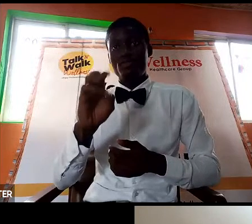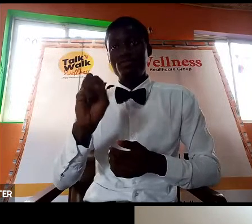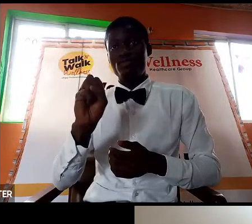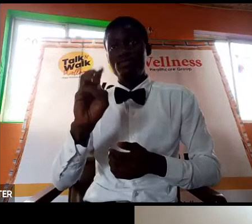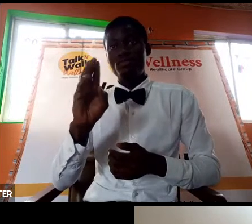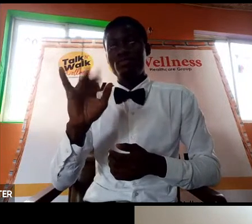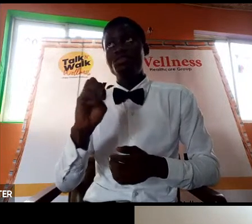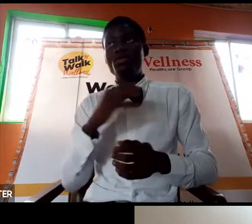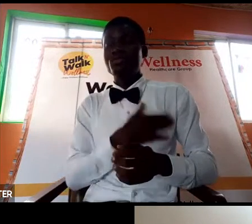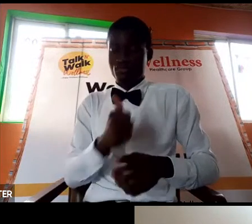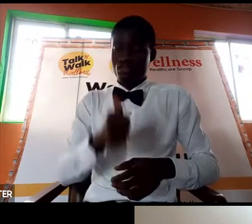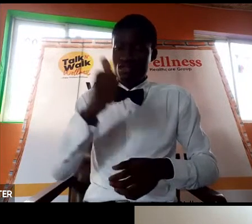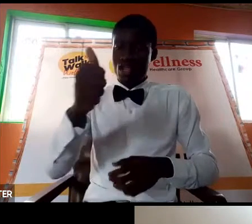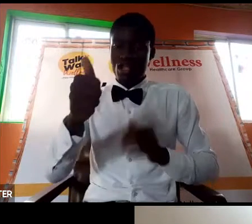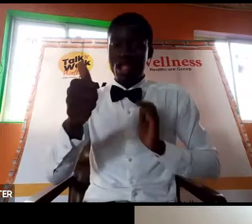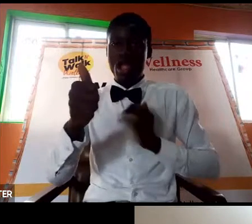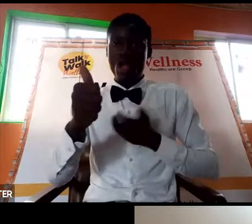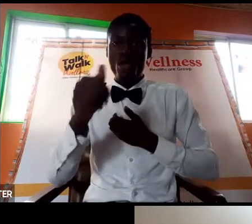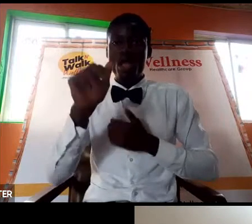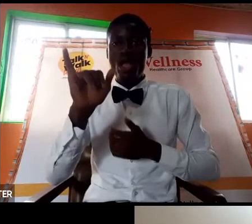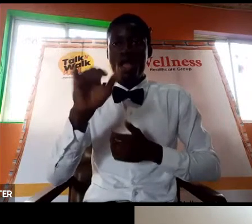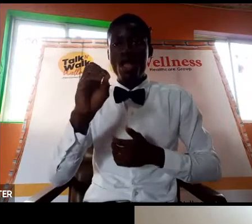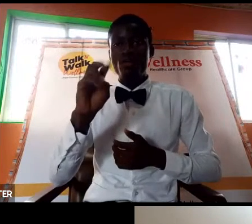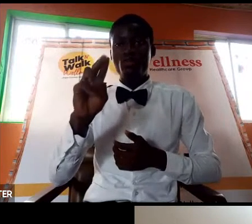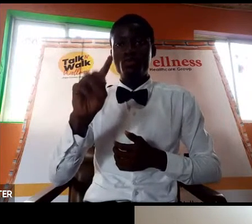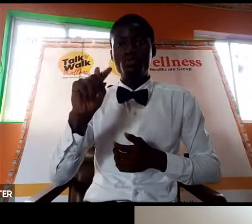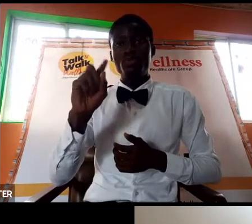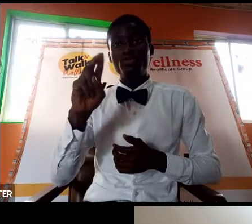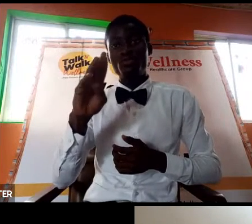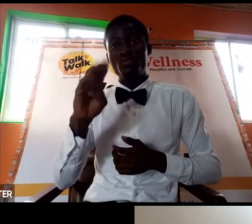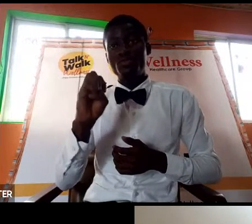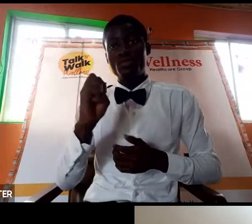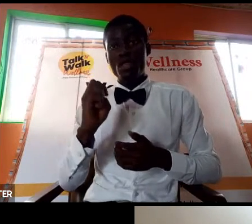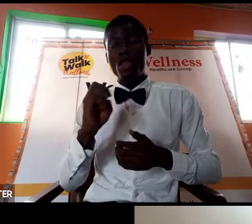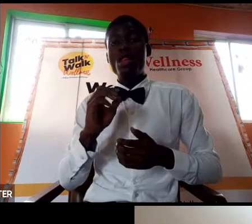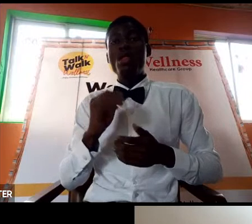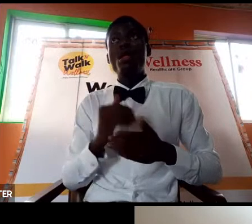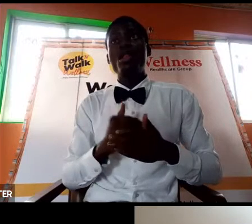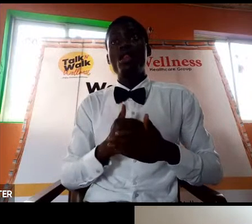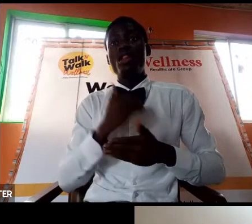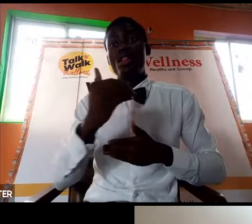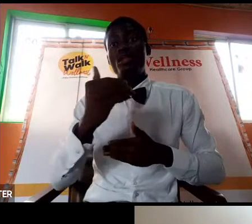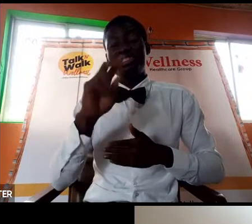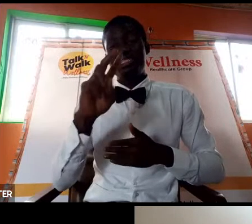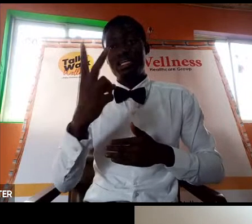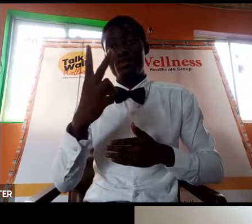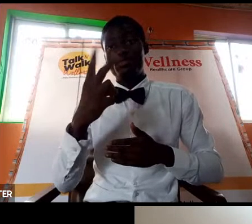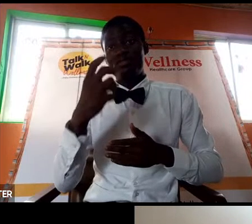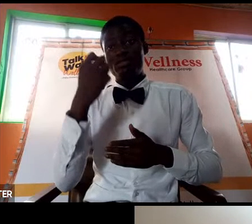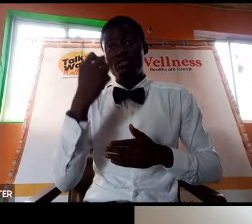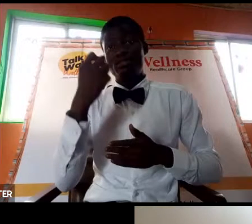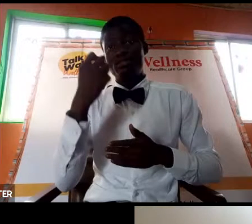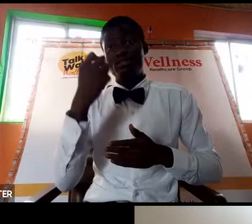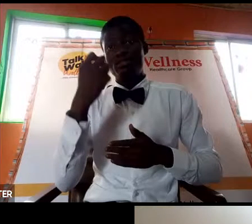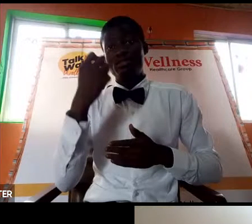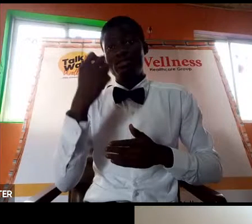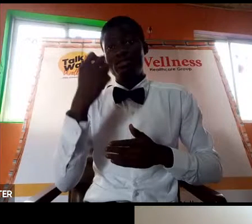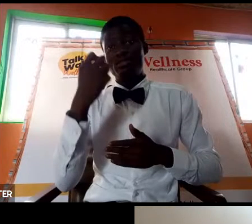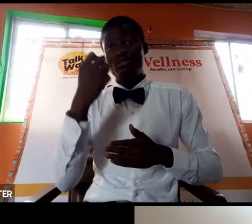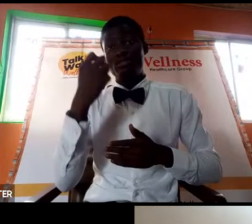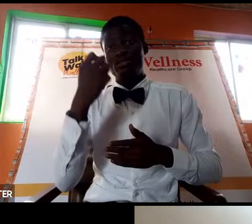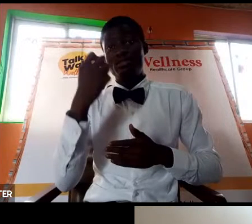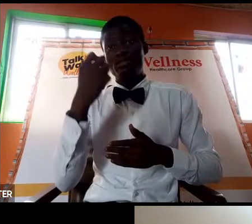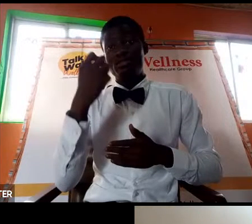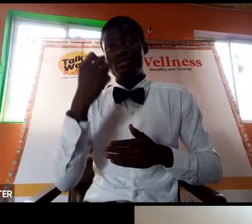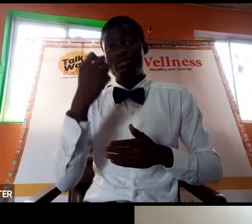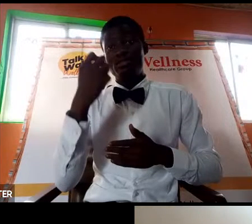still going to have another session on the second Saturday of June. So we'll be here to discuss the topic you tell us to